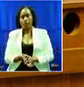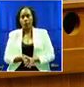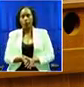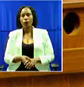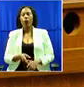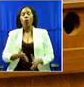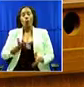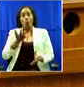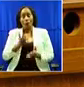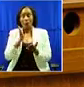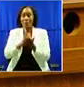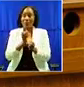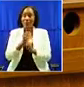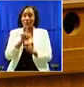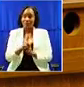Africans.